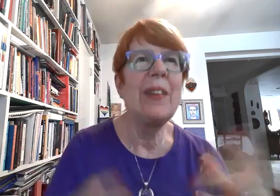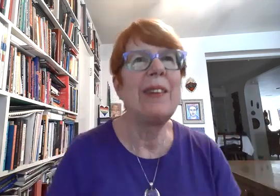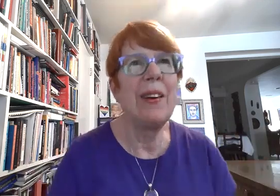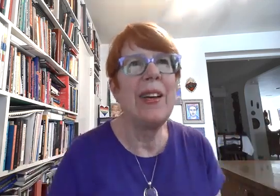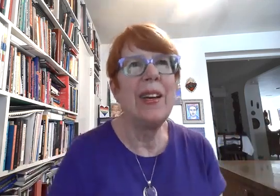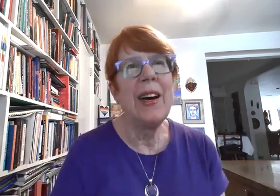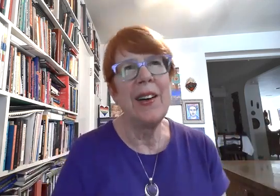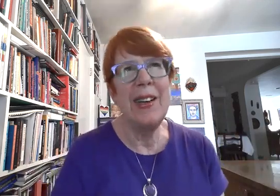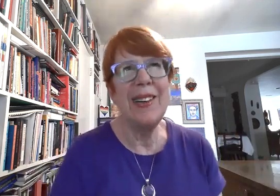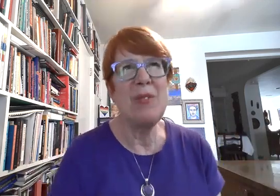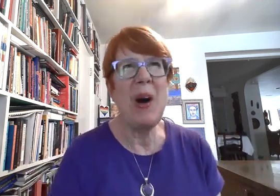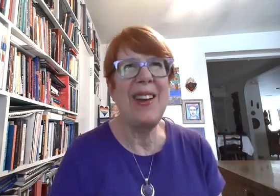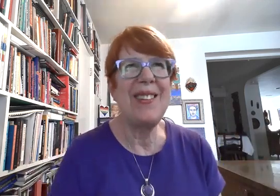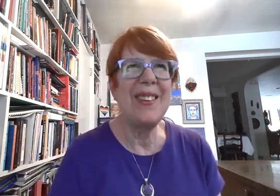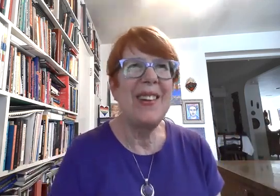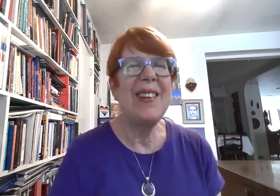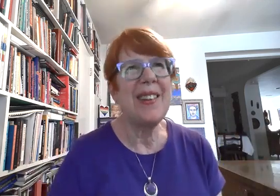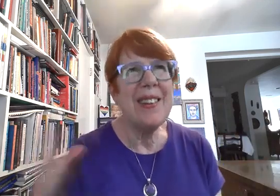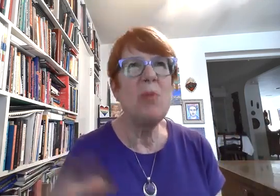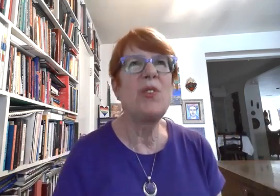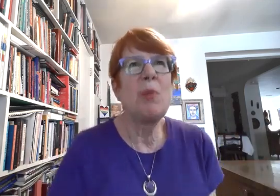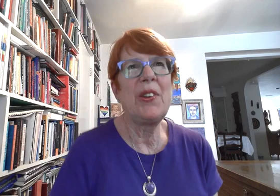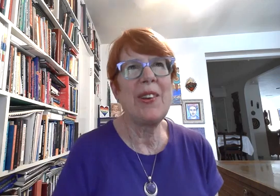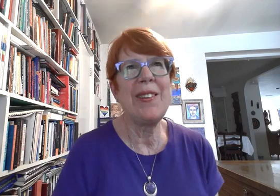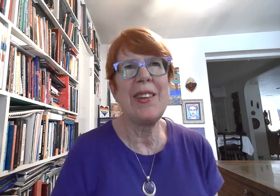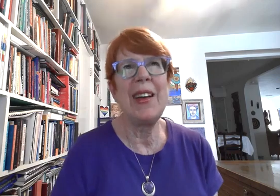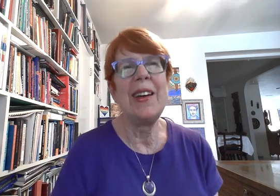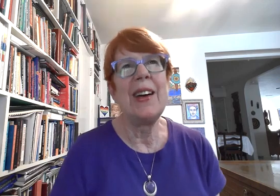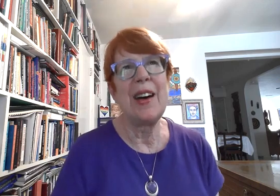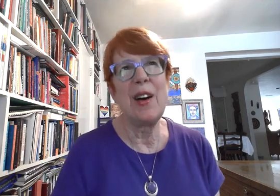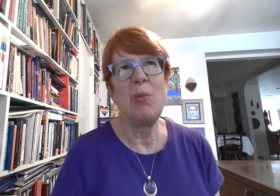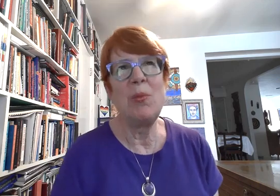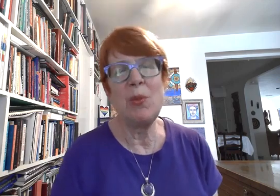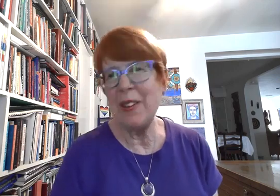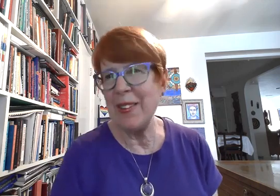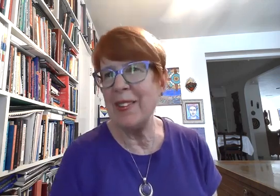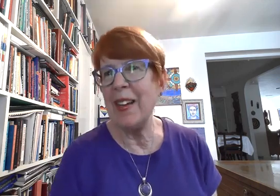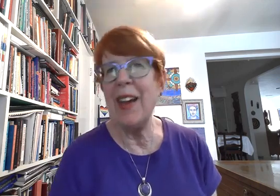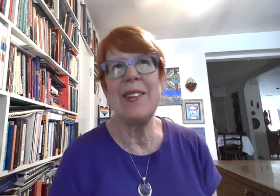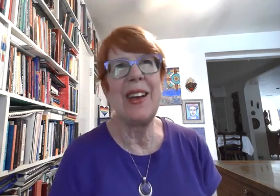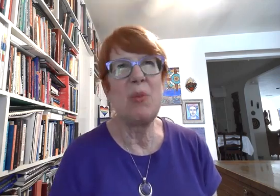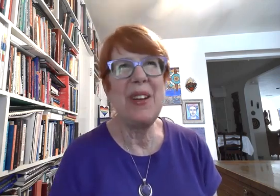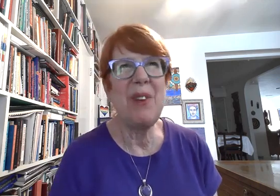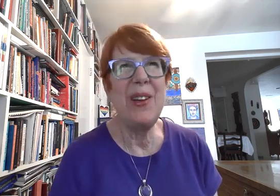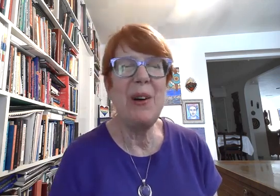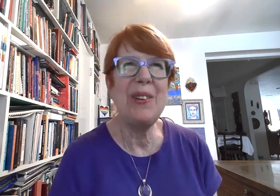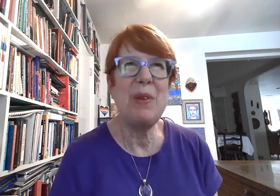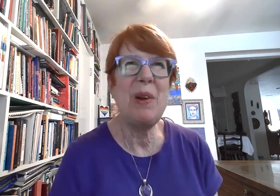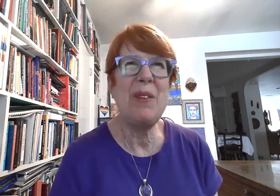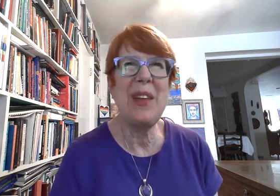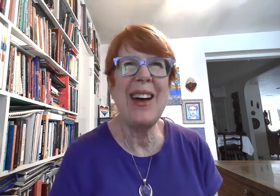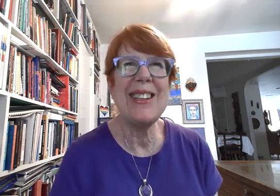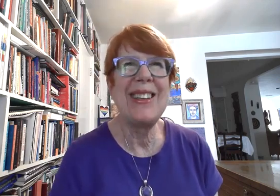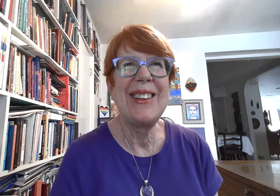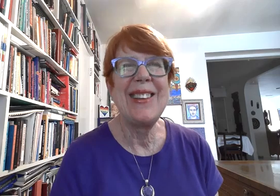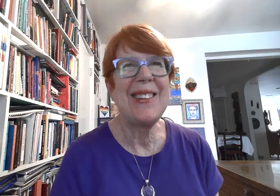tangible solidarity are needed and wanted. So that's some small gesture that RISI is engaging, and we invite you all to be